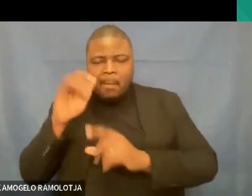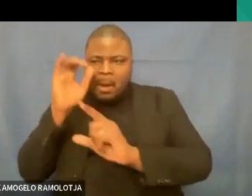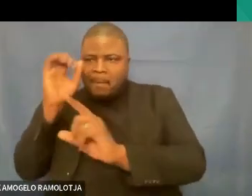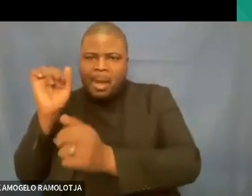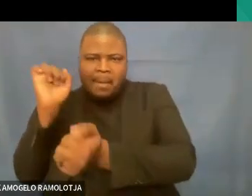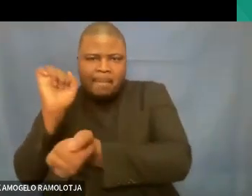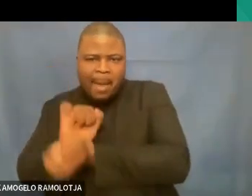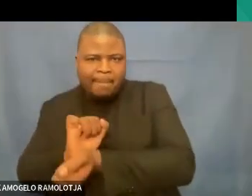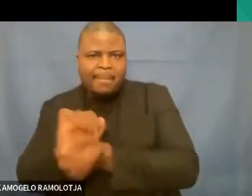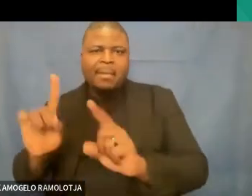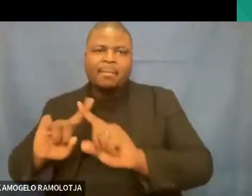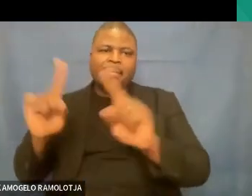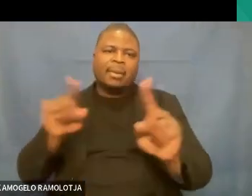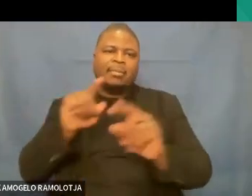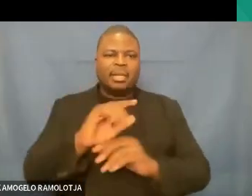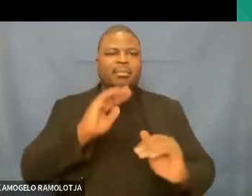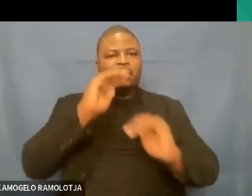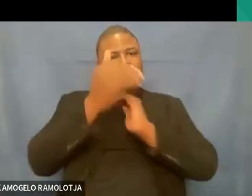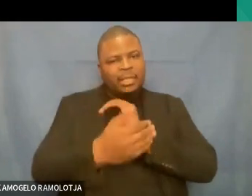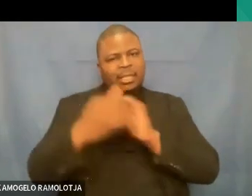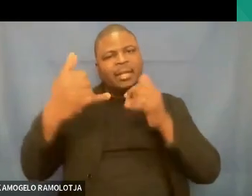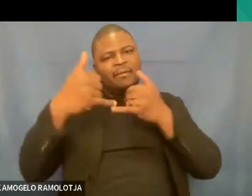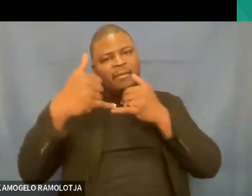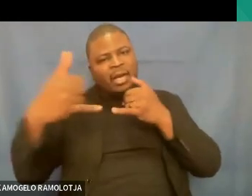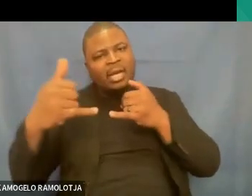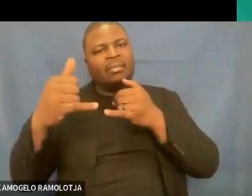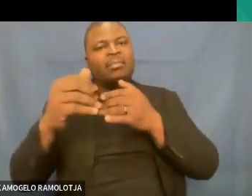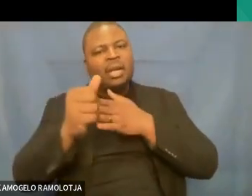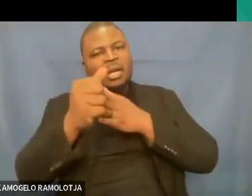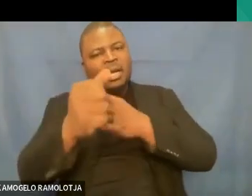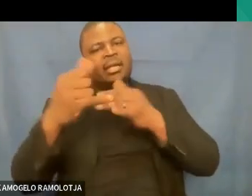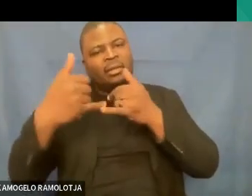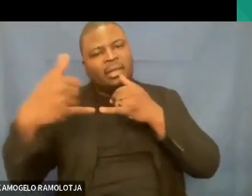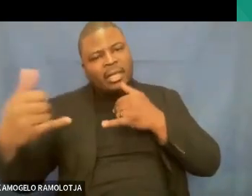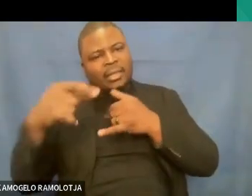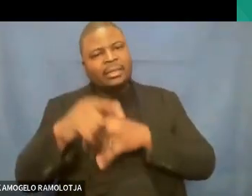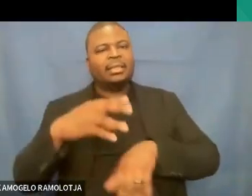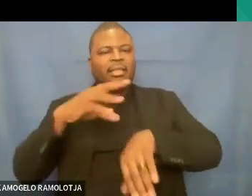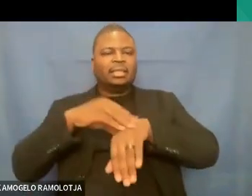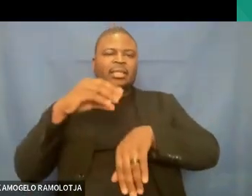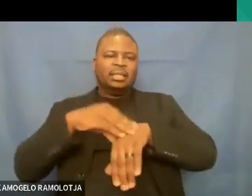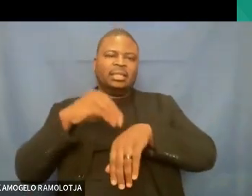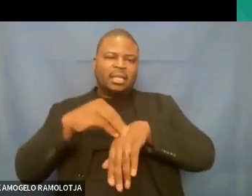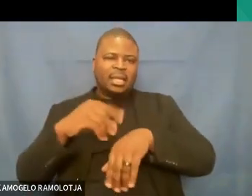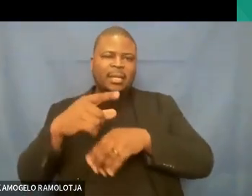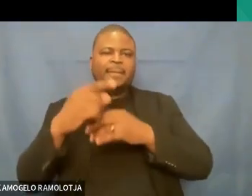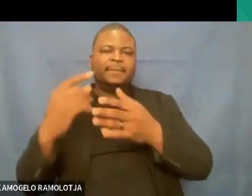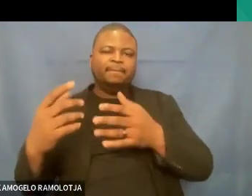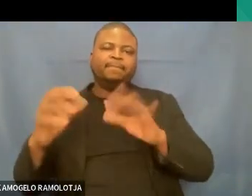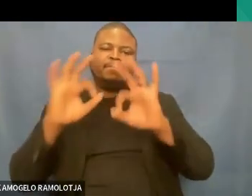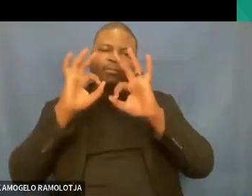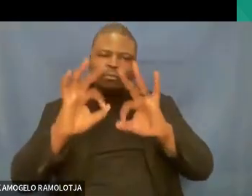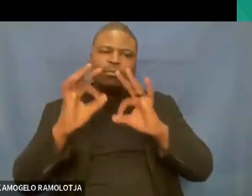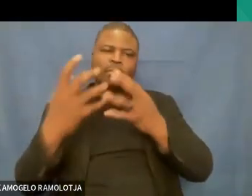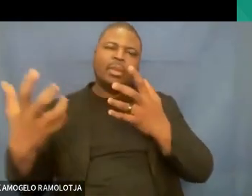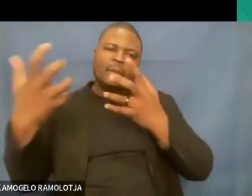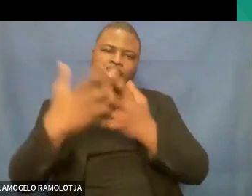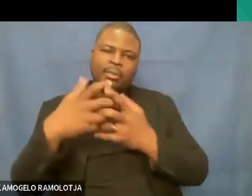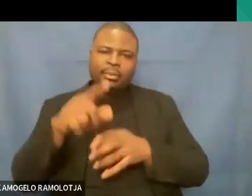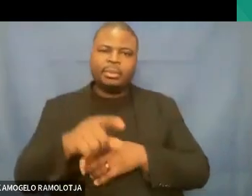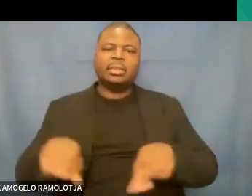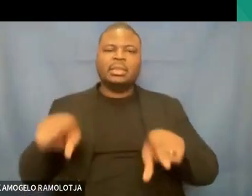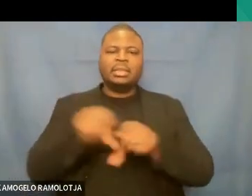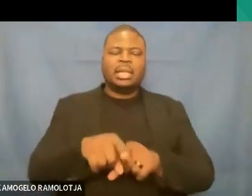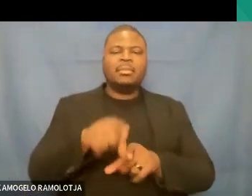minors, protective guidelines for providers, age-appropriate NSP and harm reduction models that are peer-led,